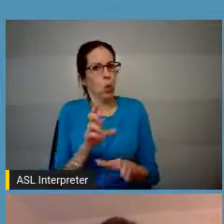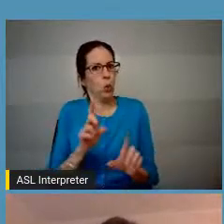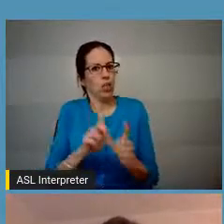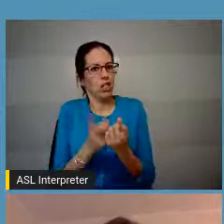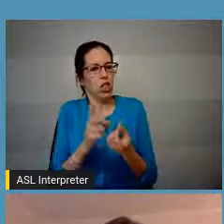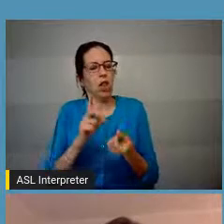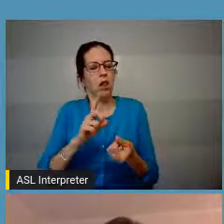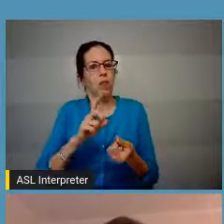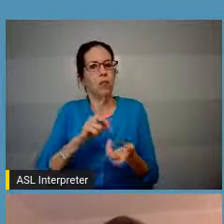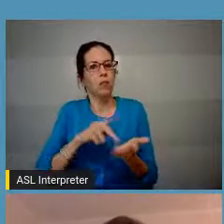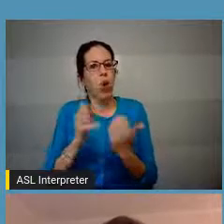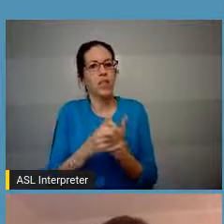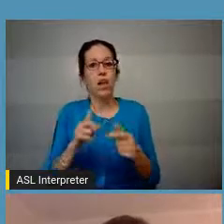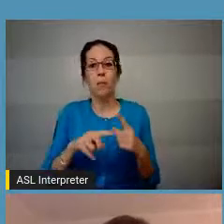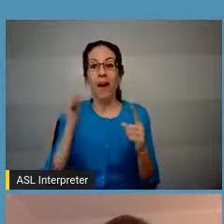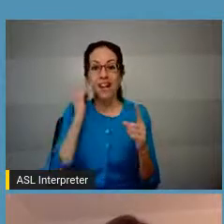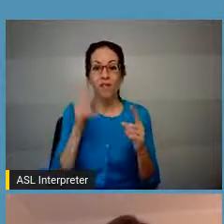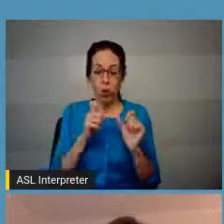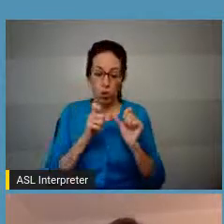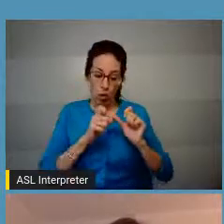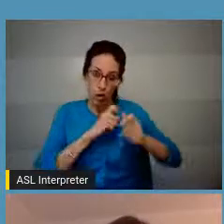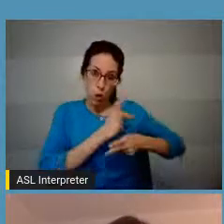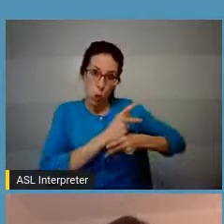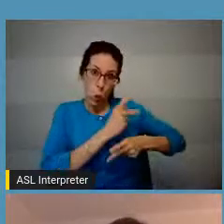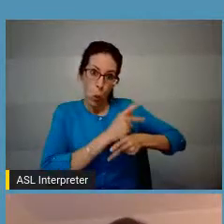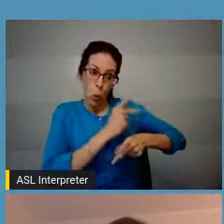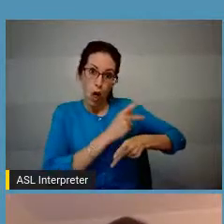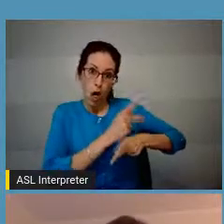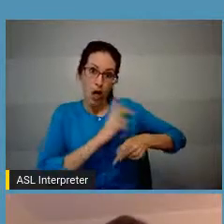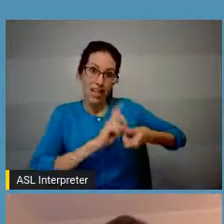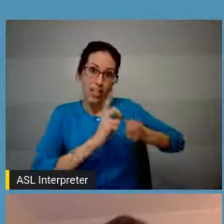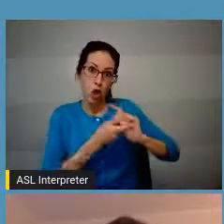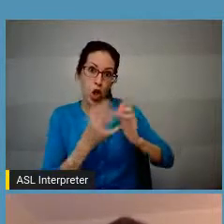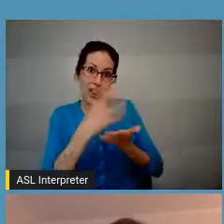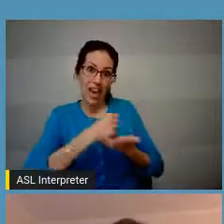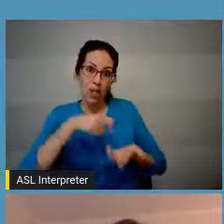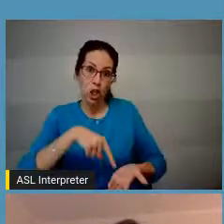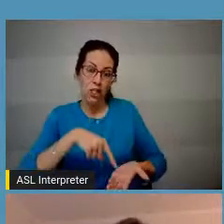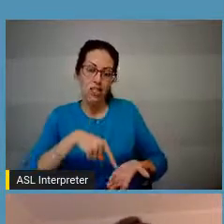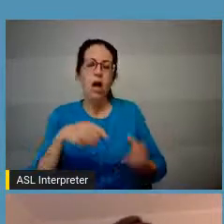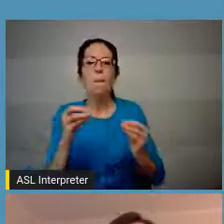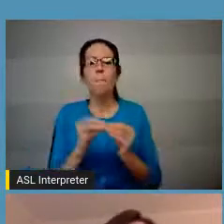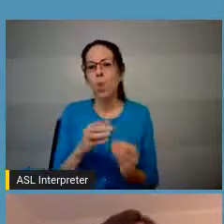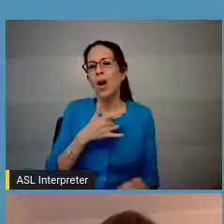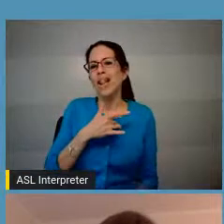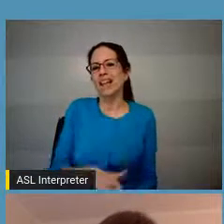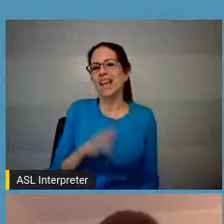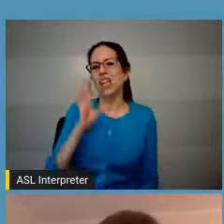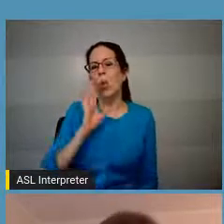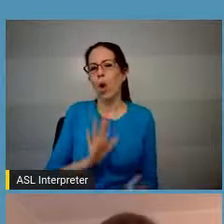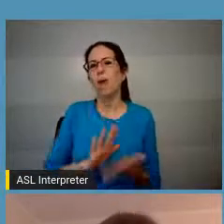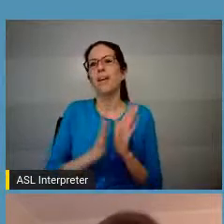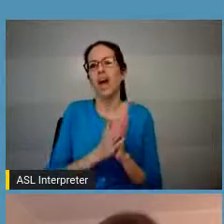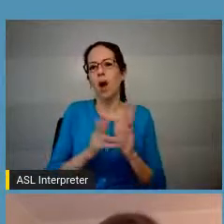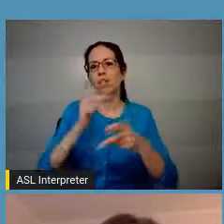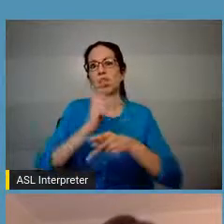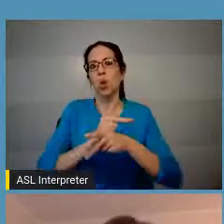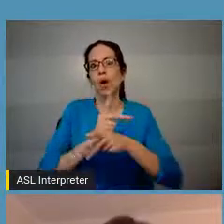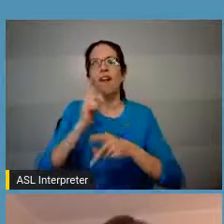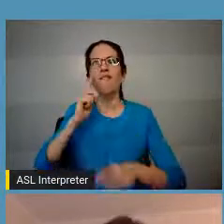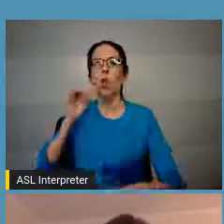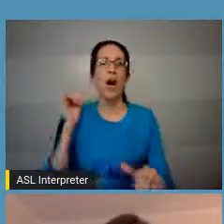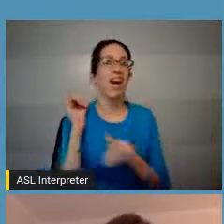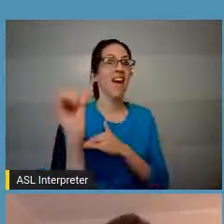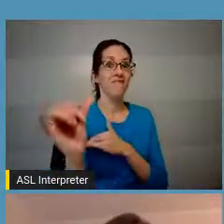longer you are a steward of digital collections, the likelier you are to be a steward of ever more